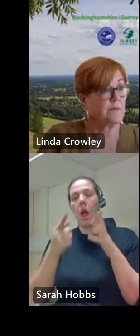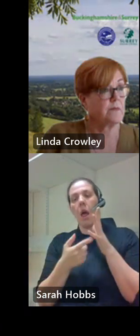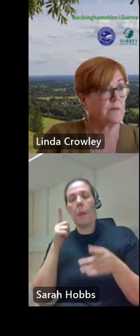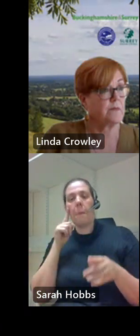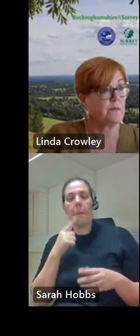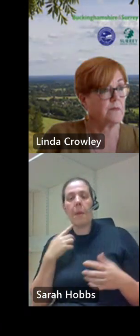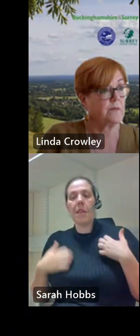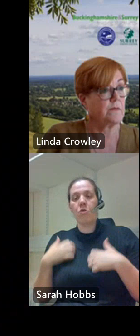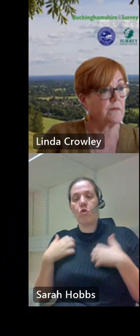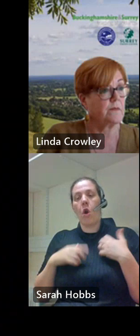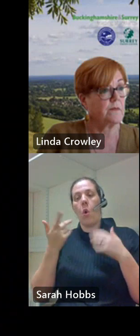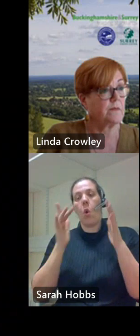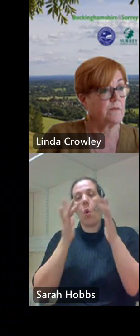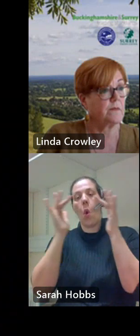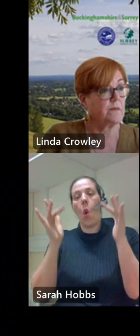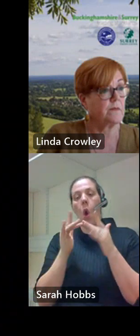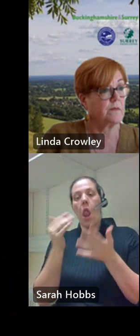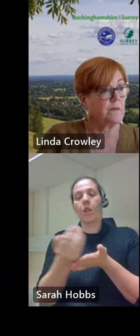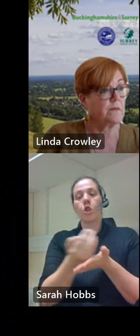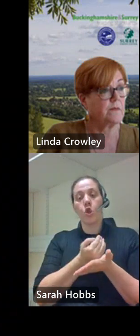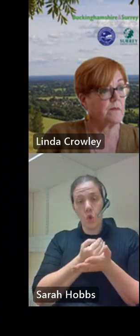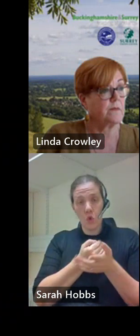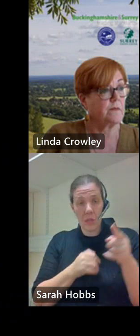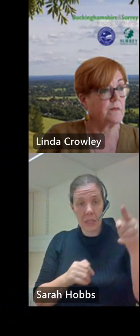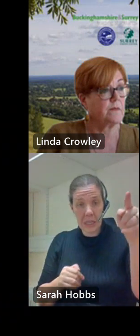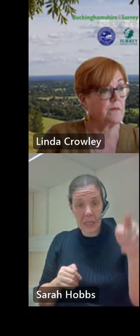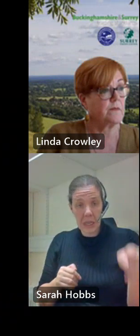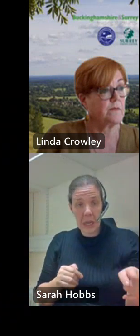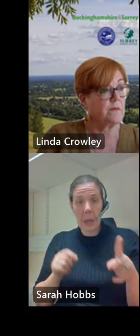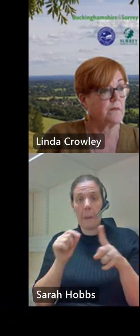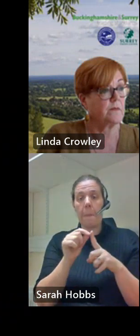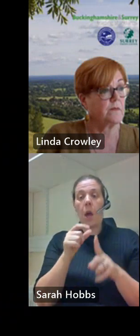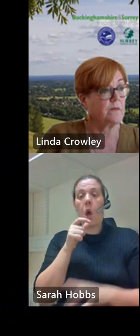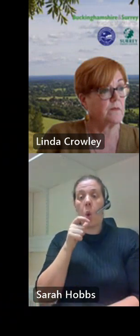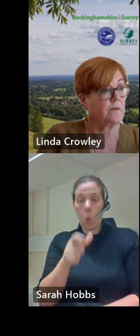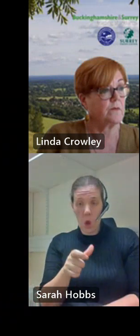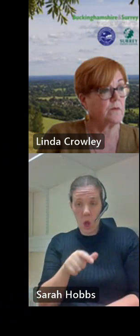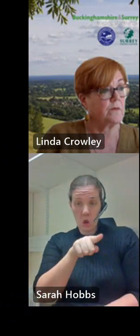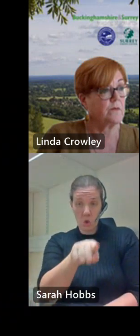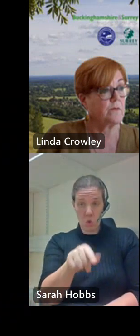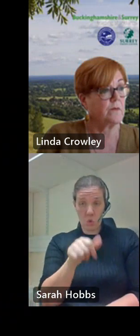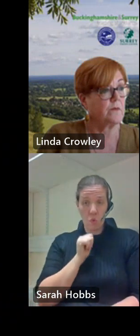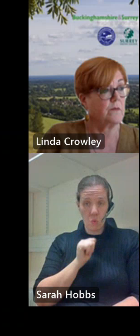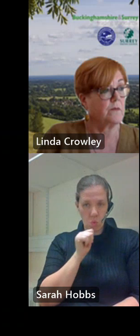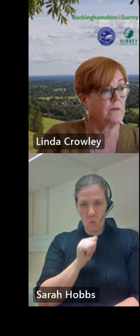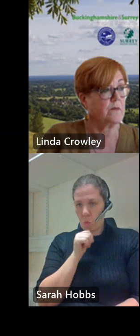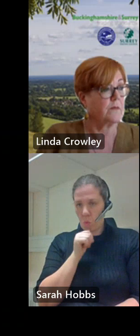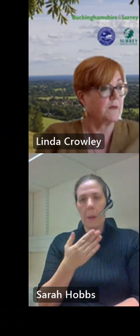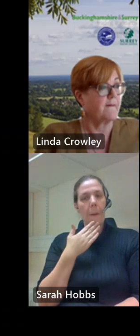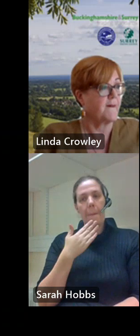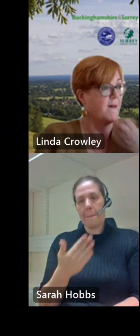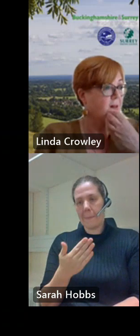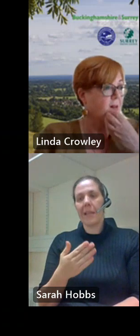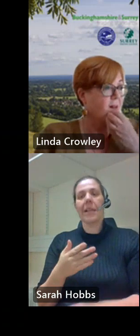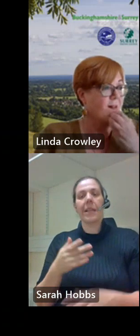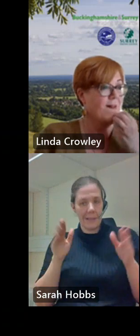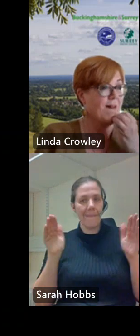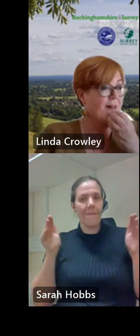in cybersecurity. Now, if any of these passwords are the ones that you use, then please very much pay